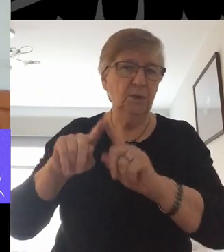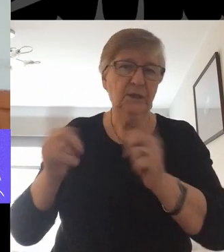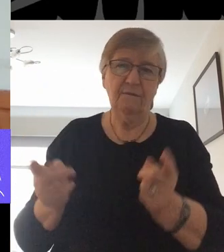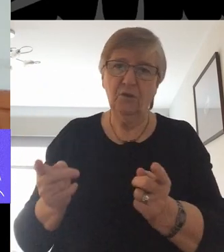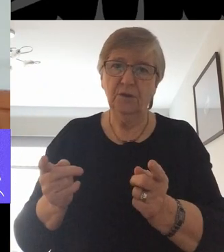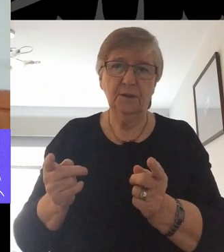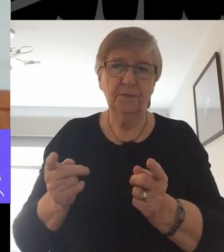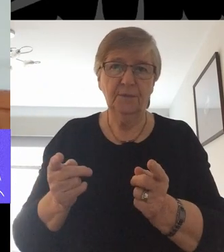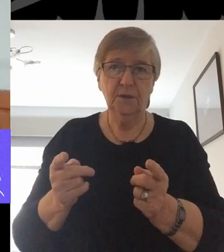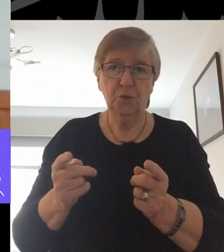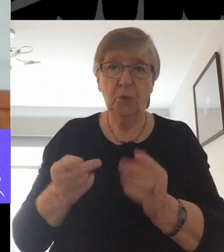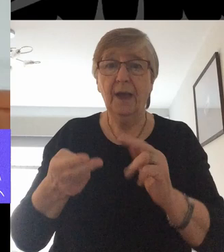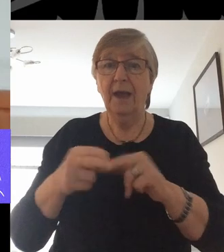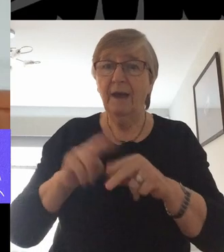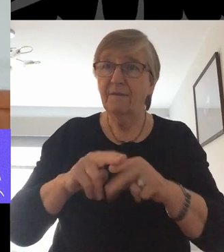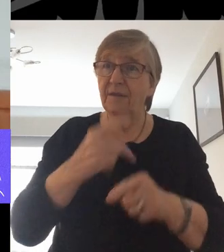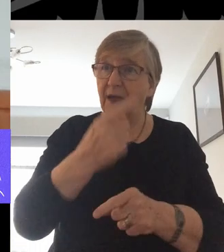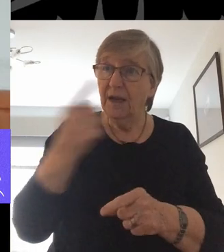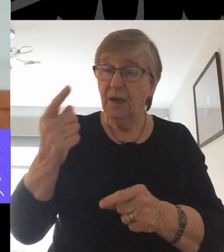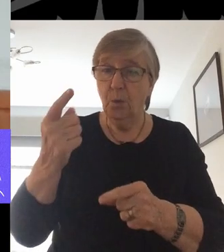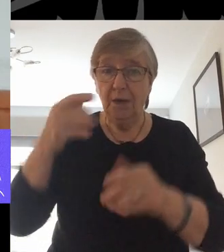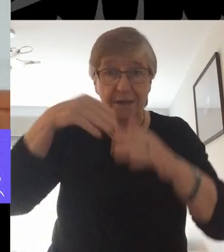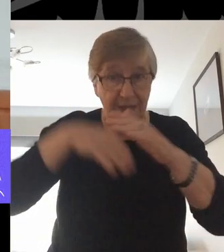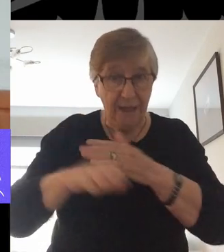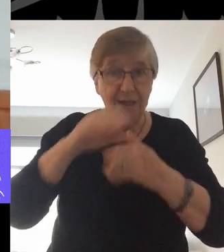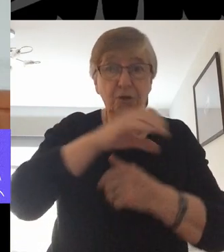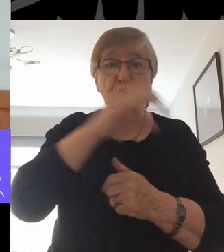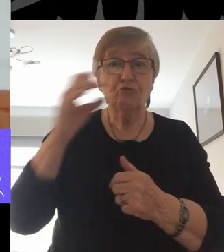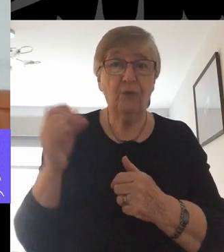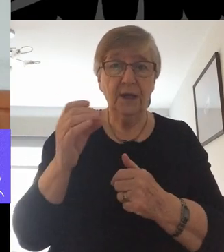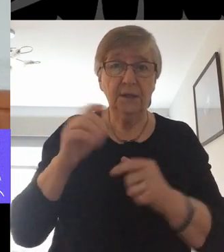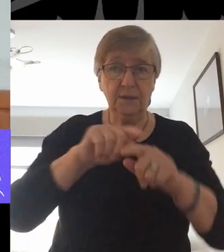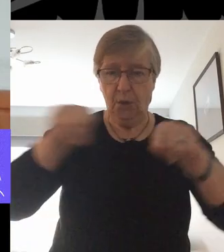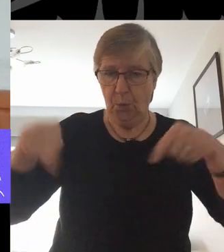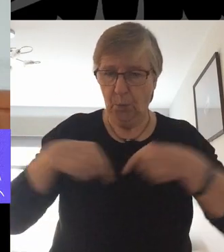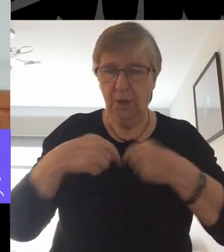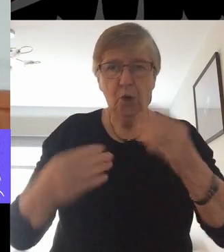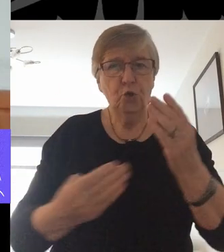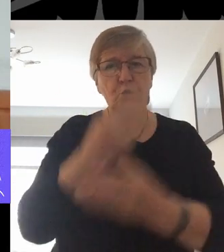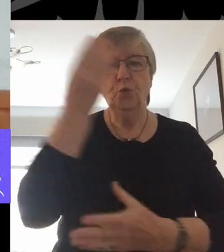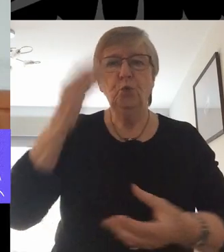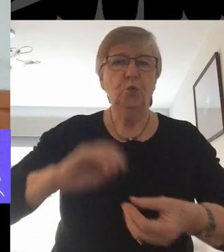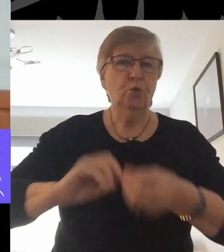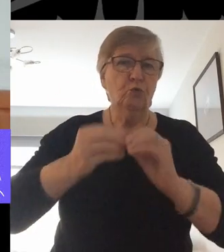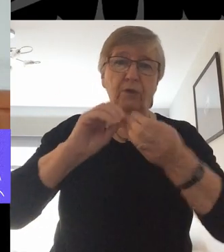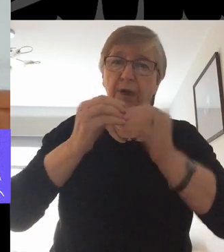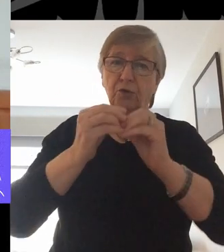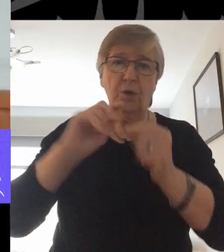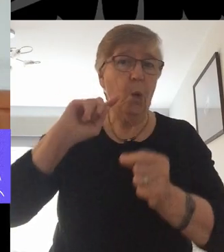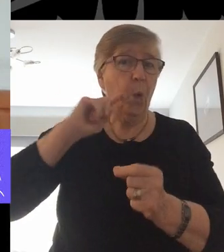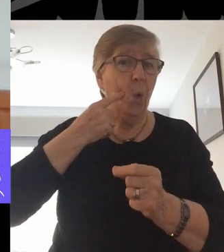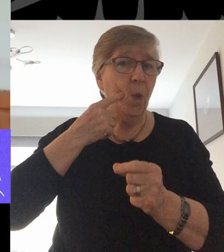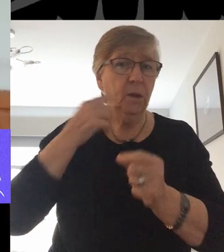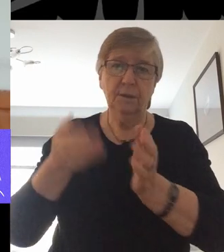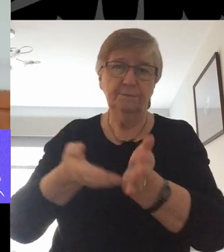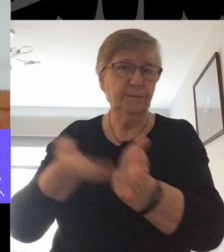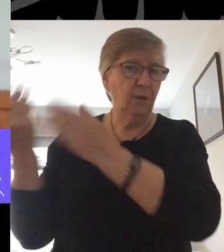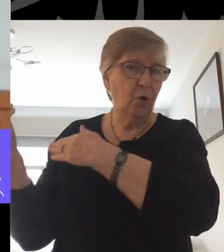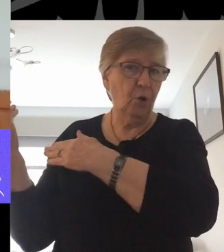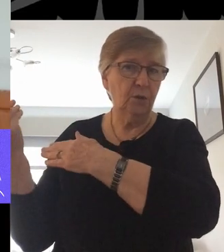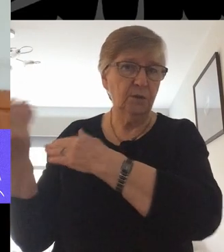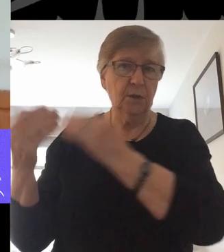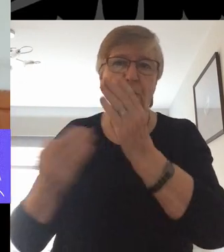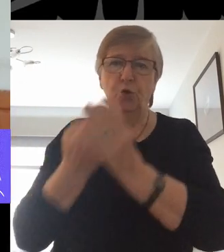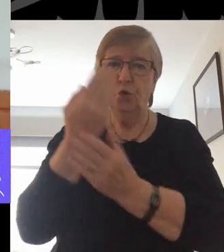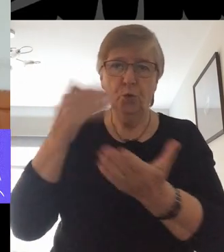Therefore, if anyone is in Christ, the new creation has come. The old has gone, the new is here.